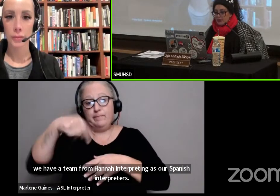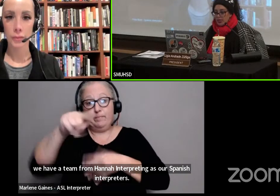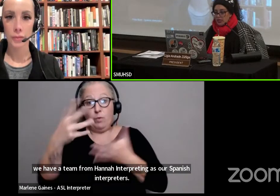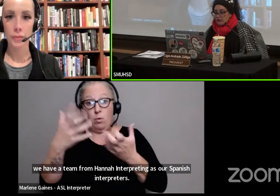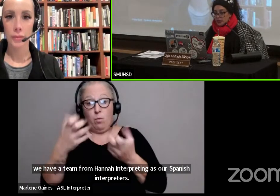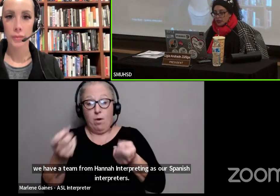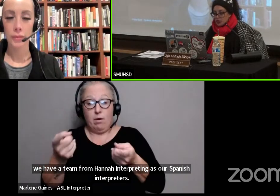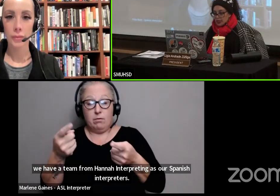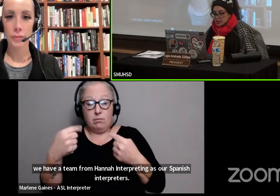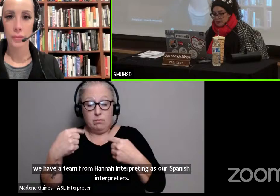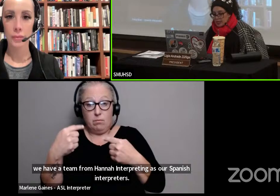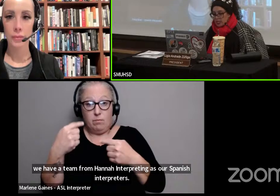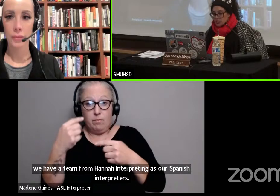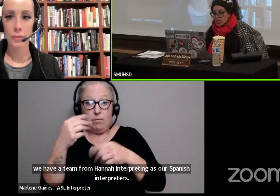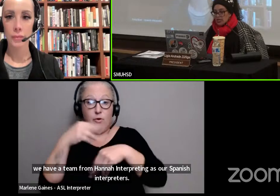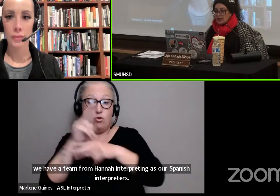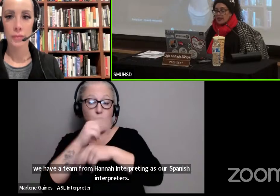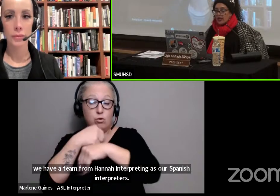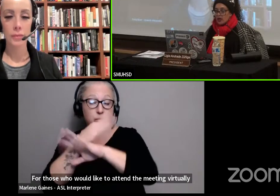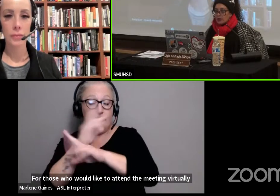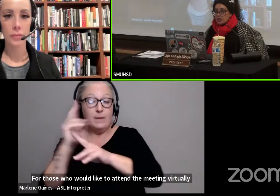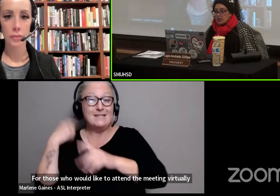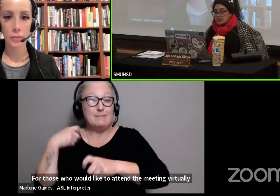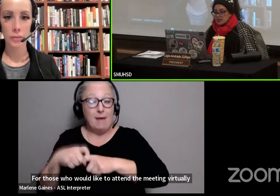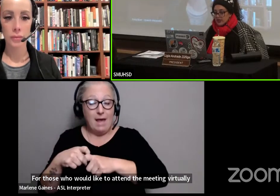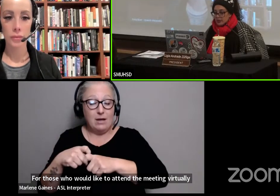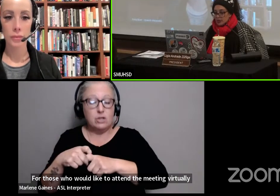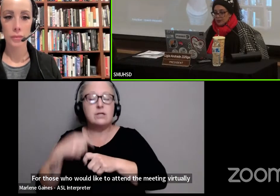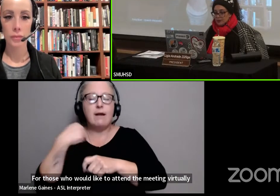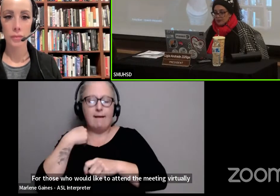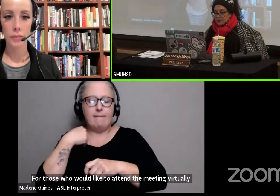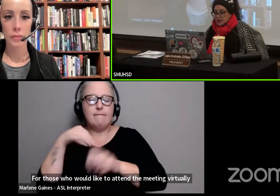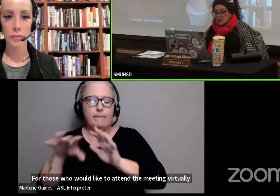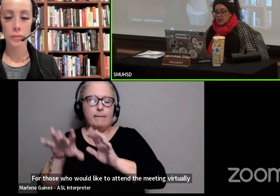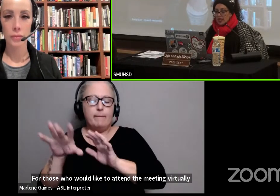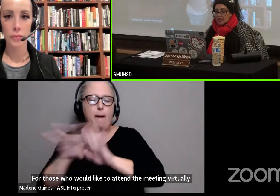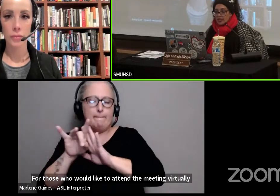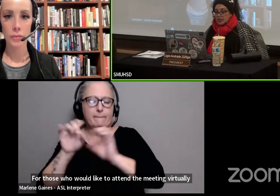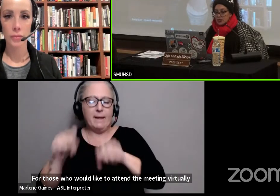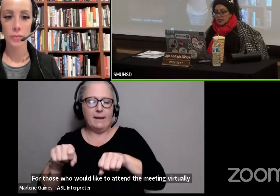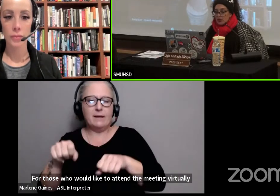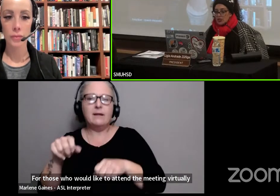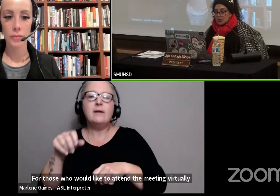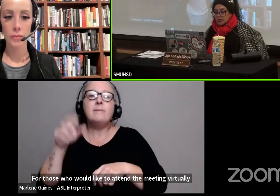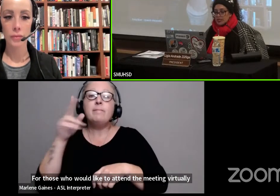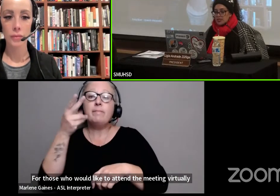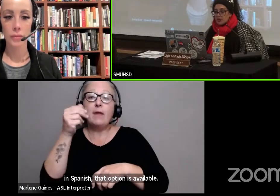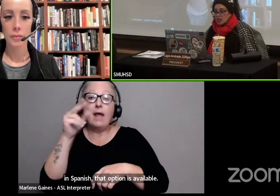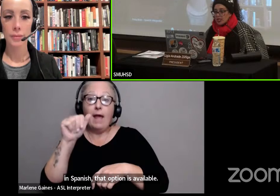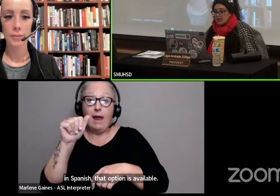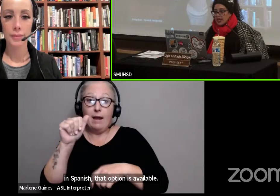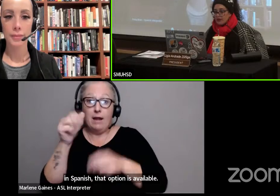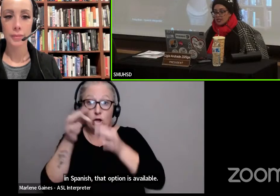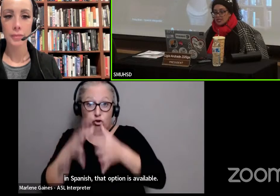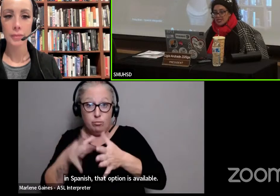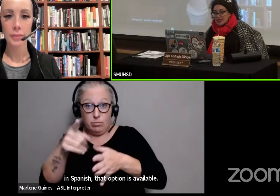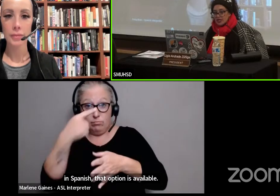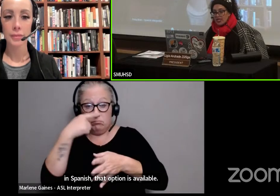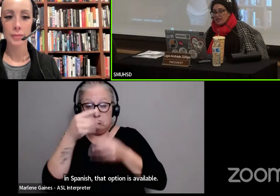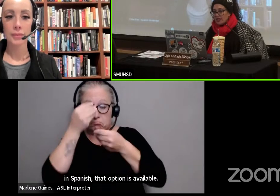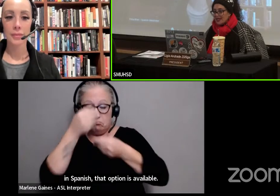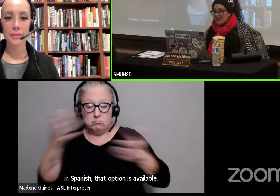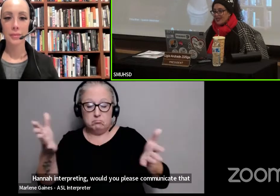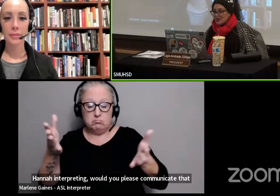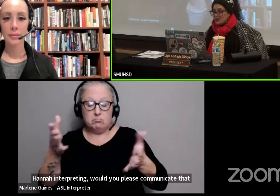attend the meeting virtually in Spanish, that option is available. Hannah Interpreting, would you please communicate that for us this